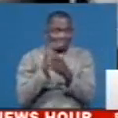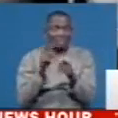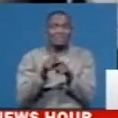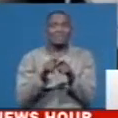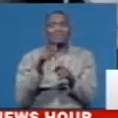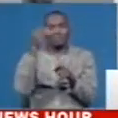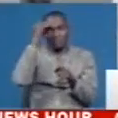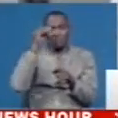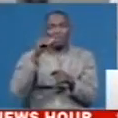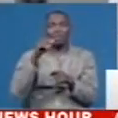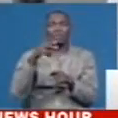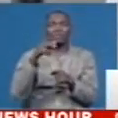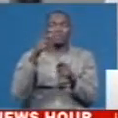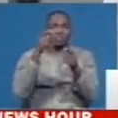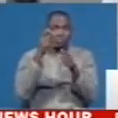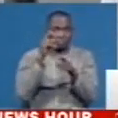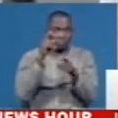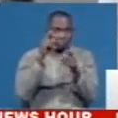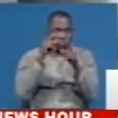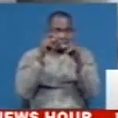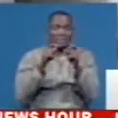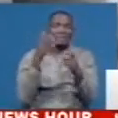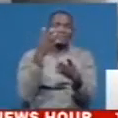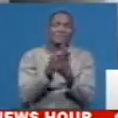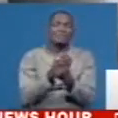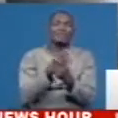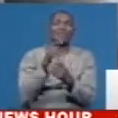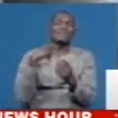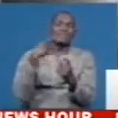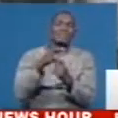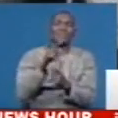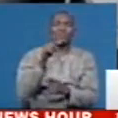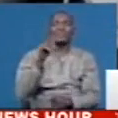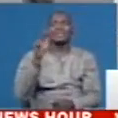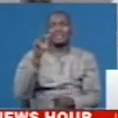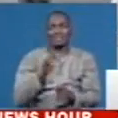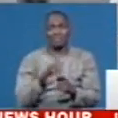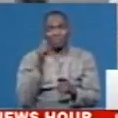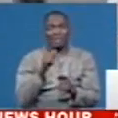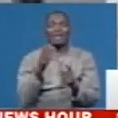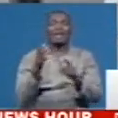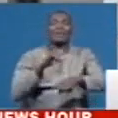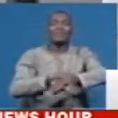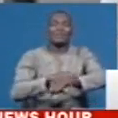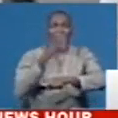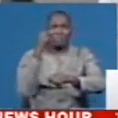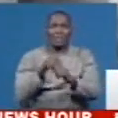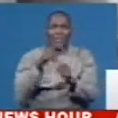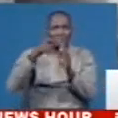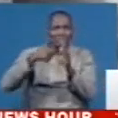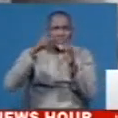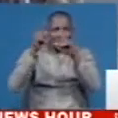as Shawkhan. A photojournalist has been in jail since 14th August 2013 when he was arrested while covering